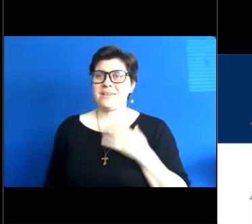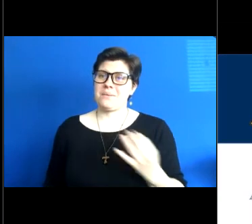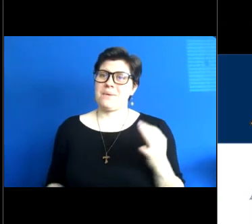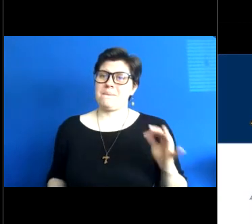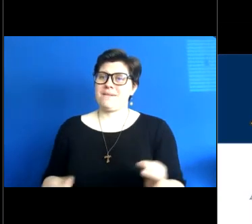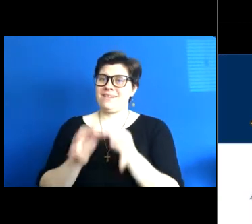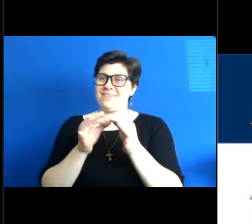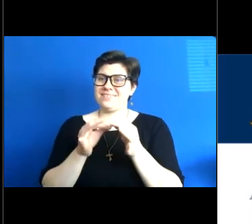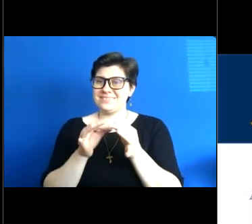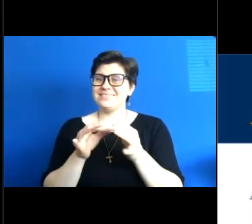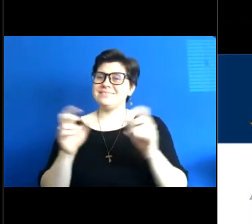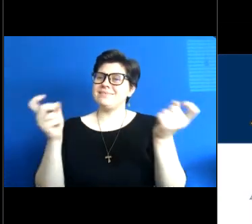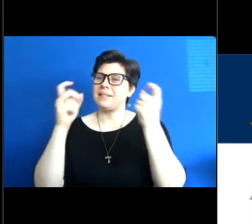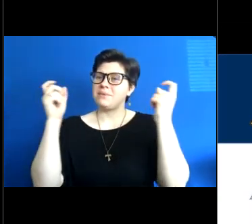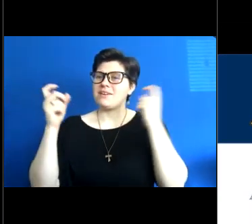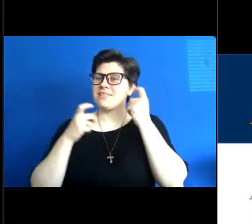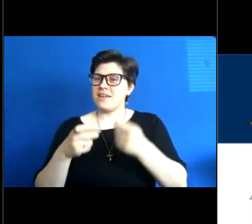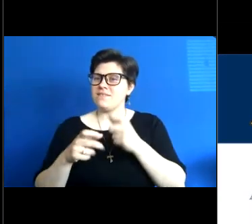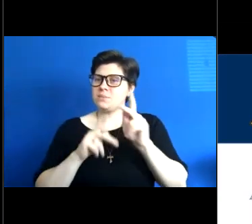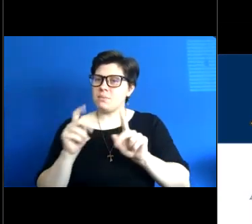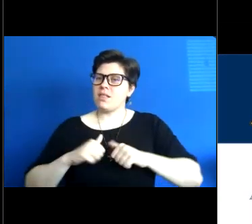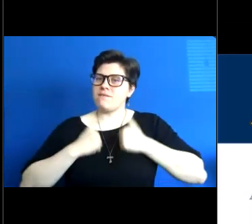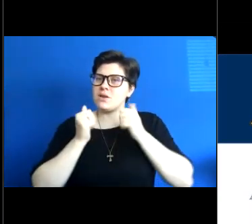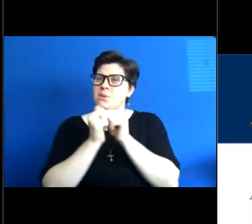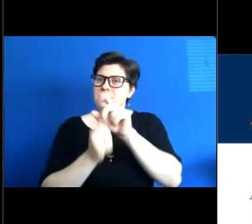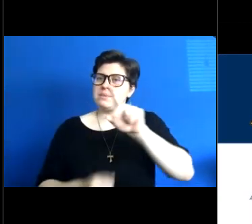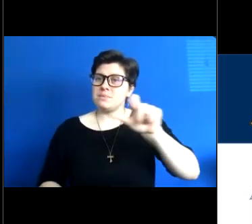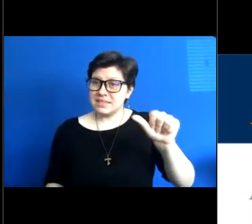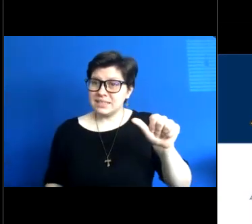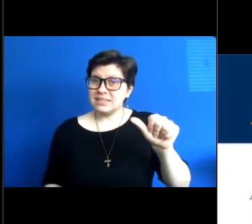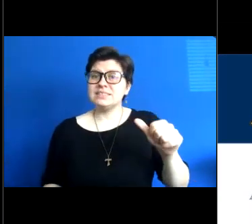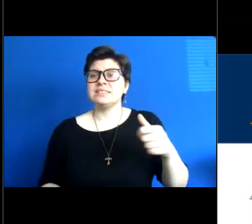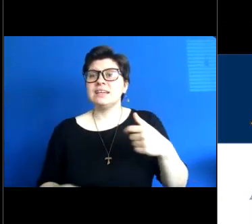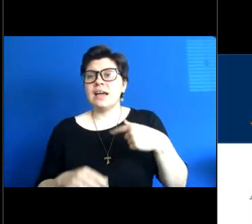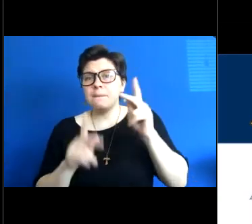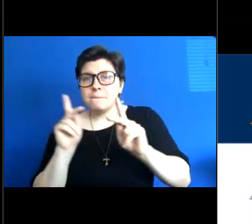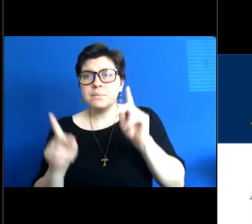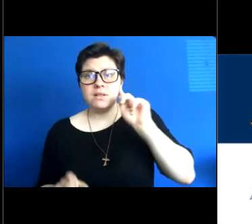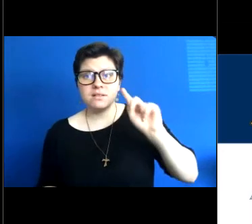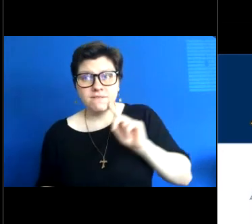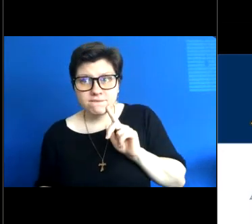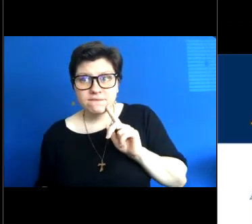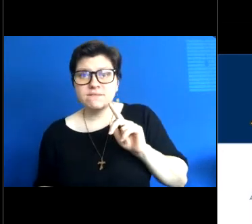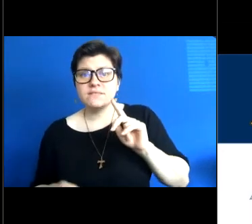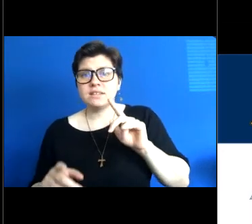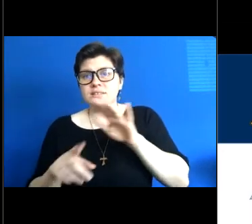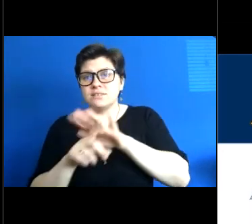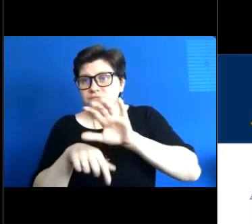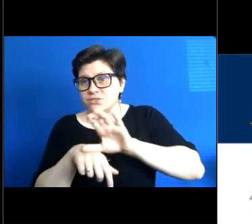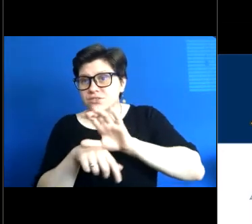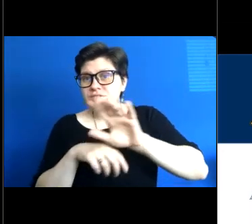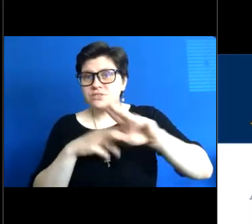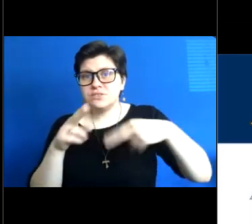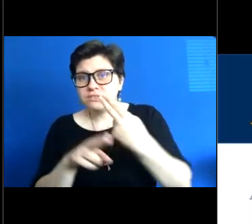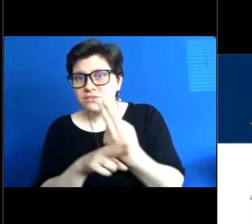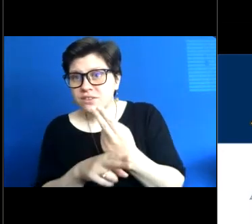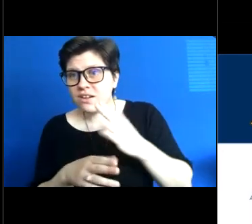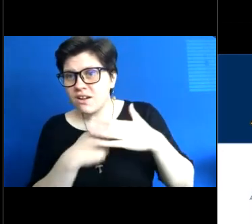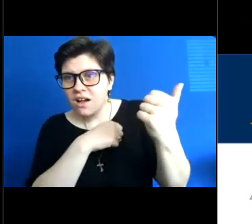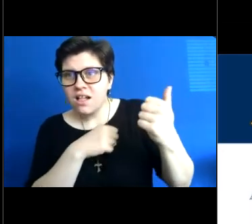the gifts of people living with disabilities and persons who are deaf in our church, our universal call and